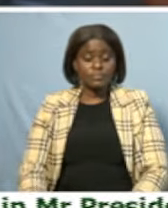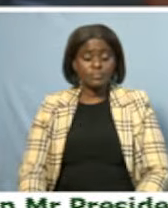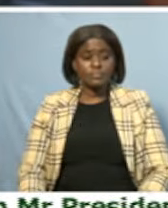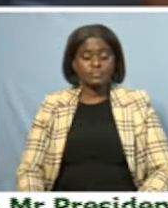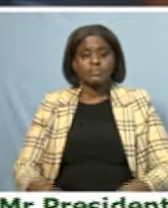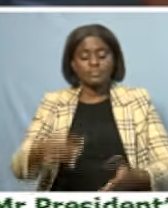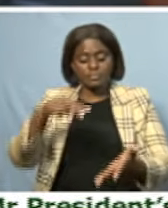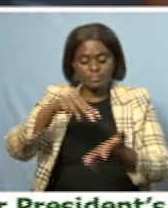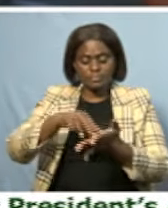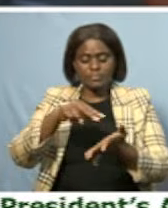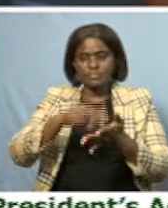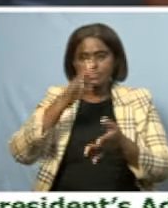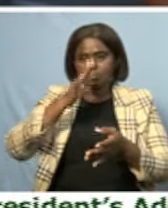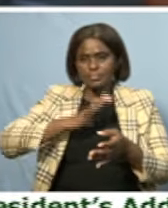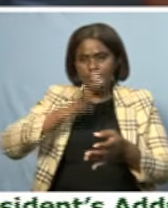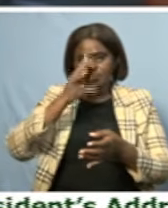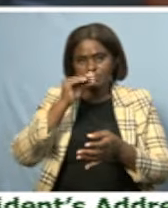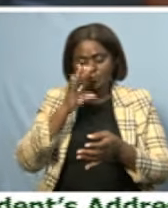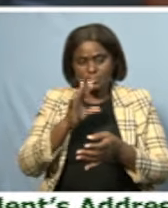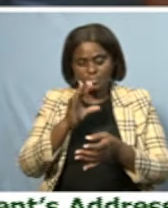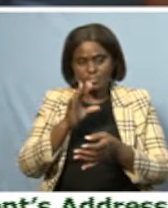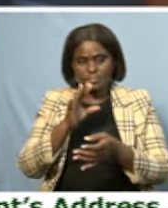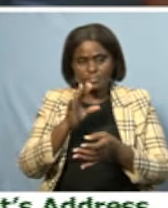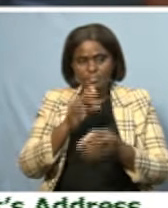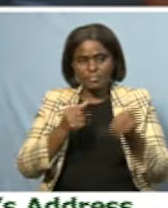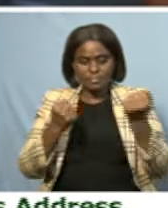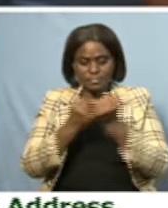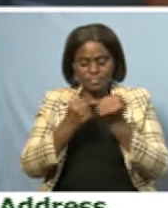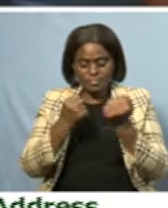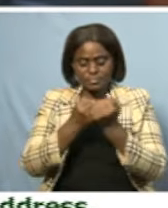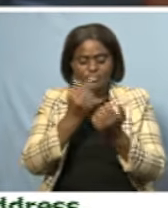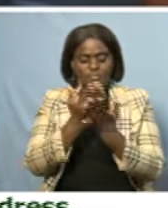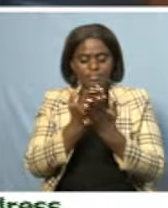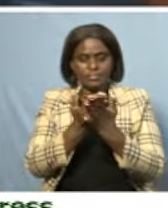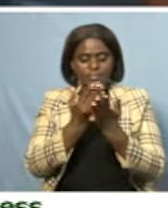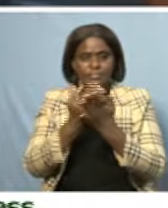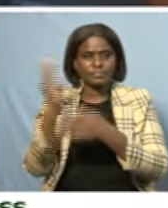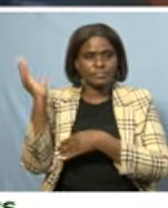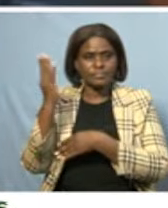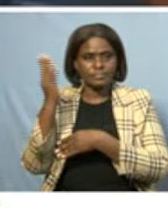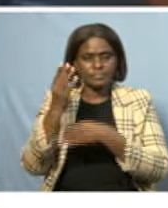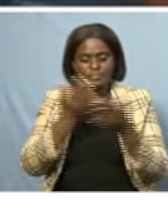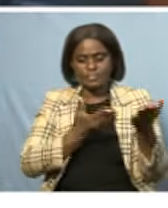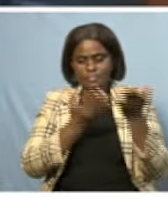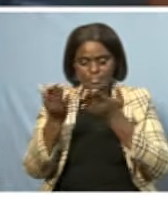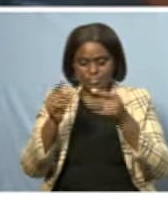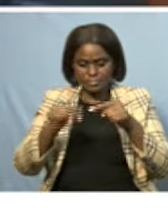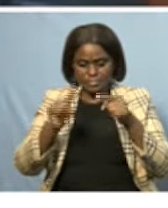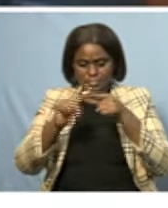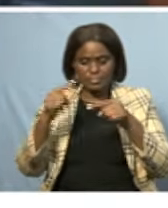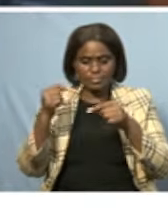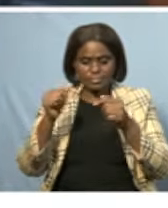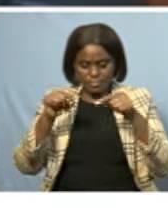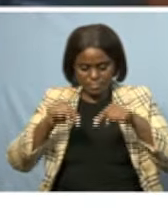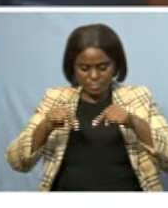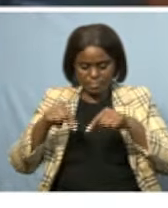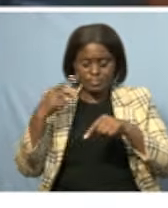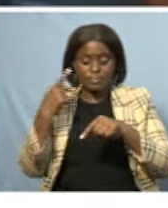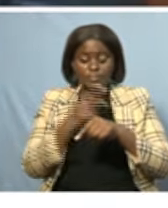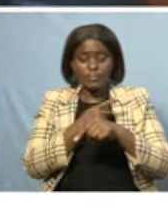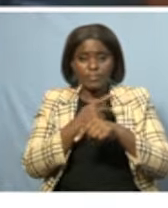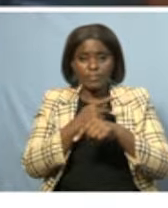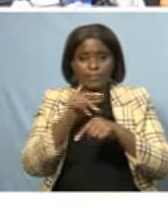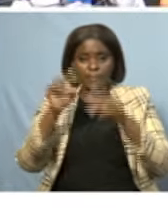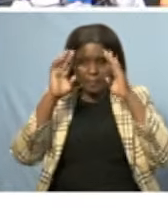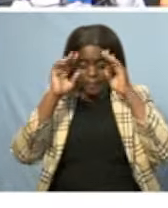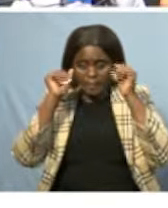I rise, Madam Speaker, to support the motion on the speech delivered to this august House by